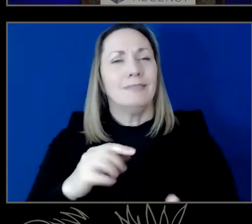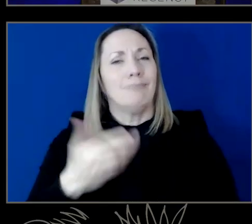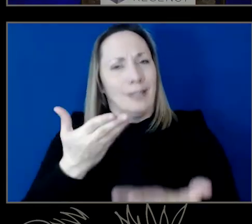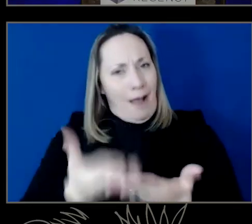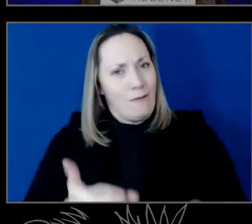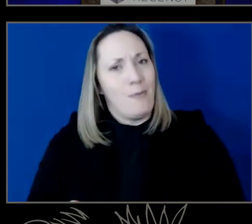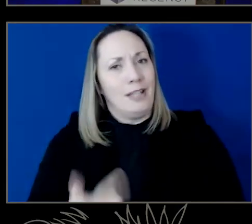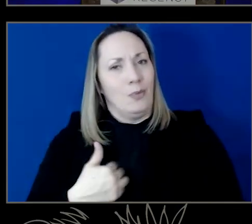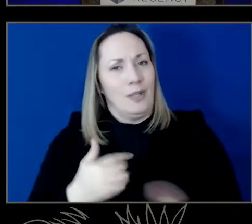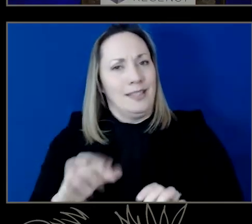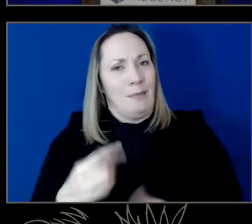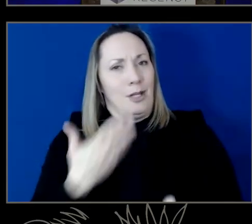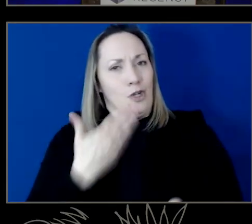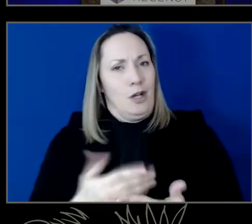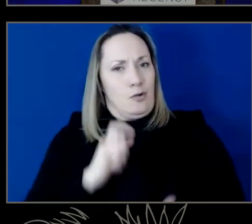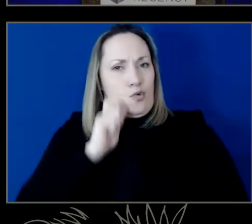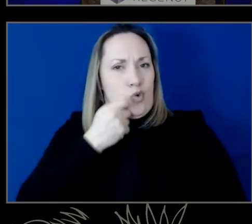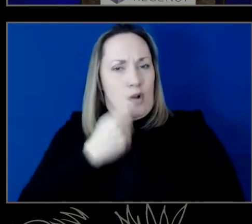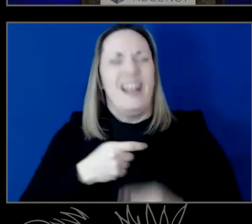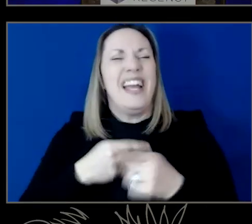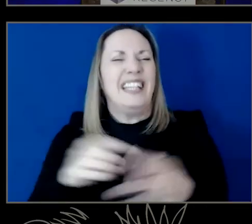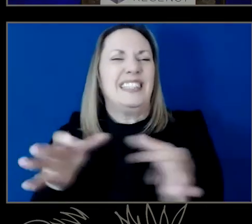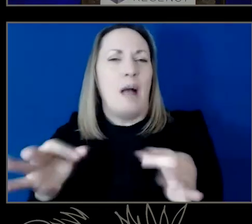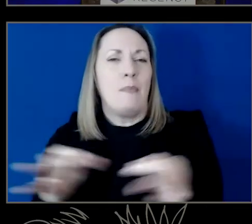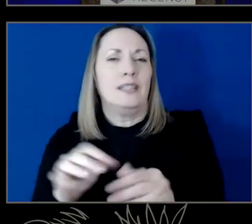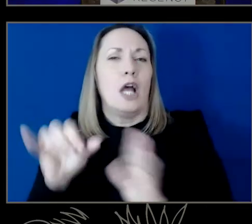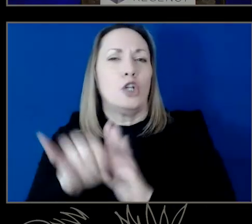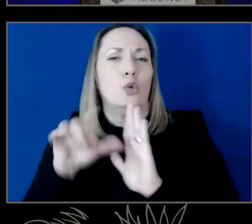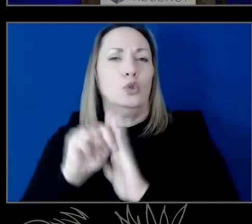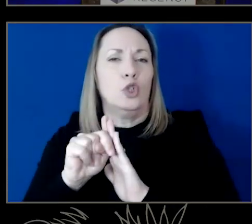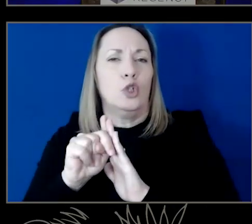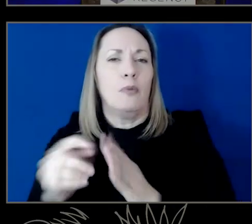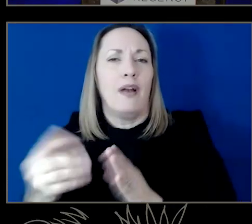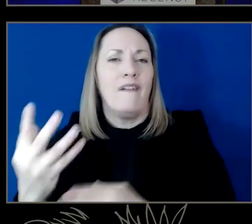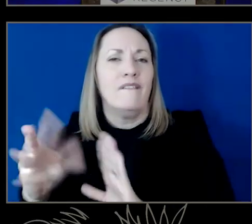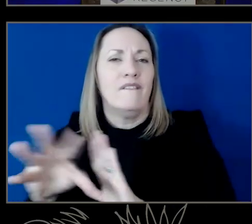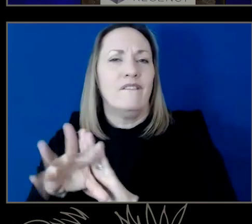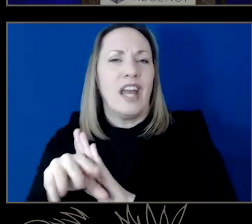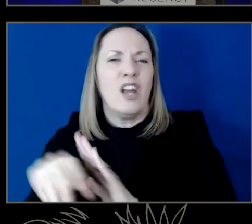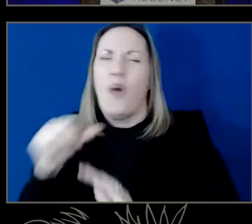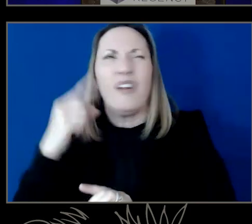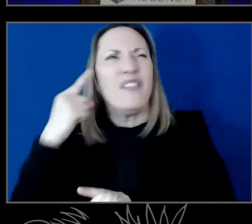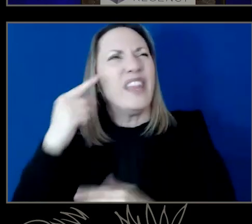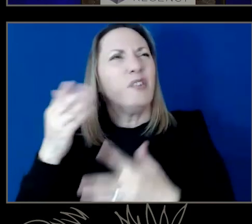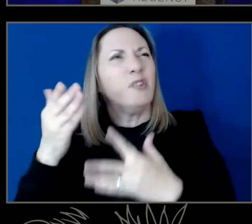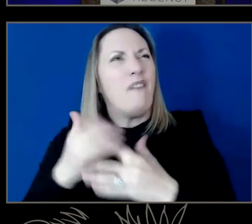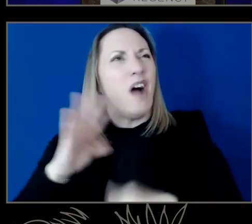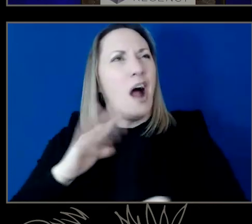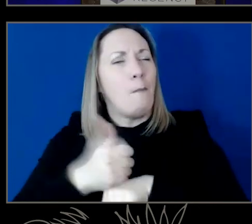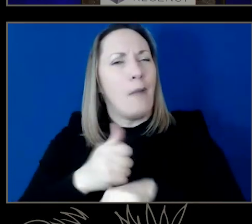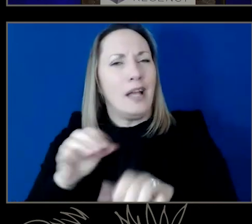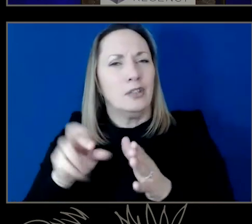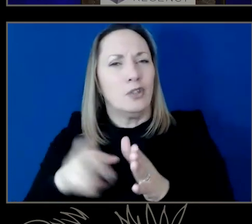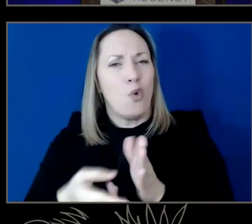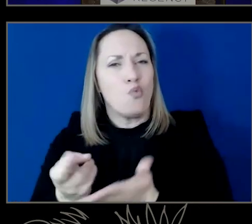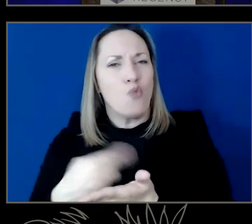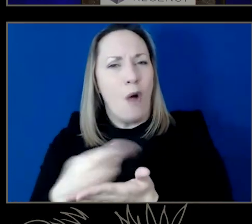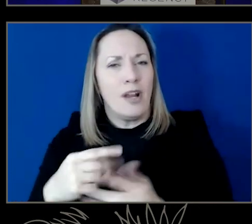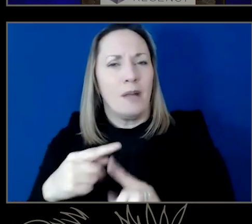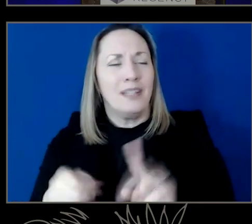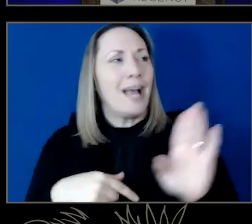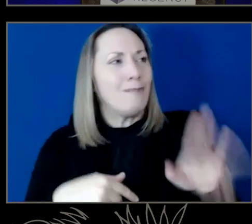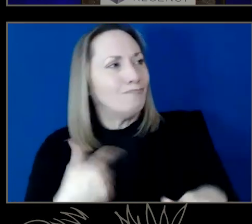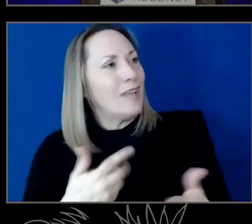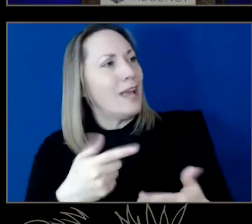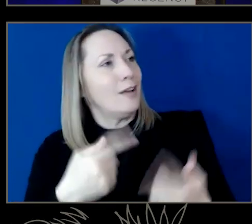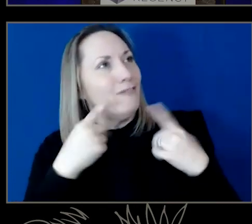something pretty cool. This was his comment on a YouTube video that I don't even think it was about the file-based routing, but he was just like, wanted to make sure we knew, hey, you guys,